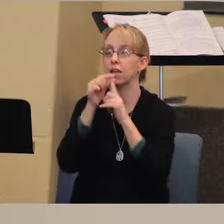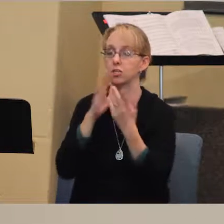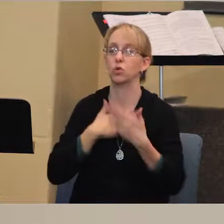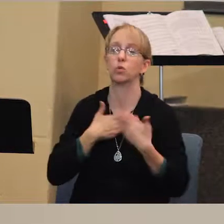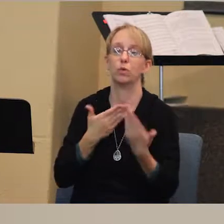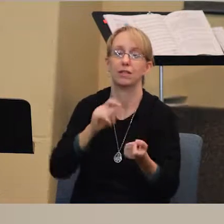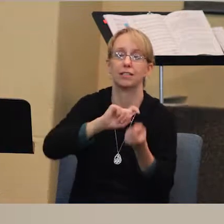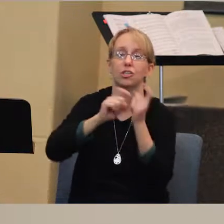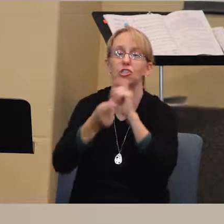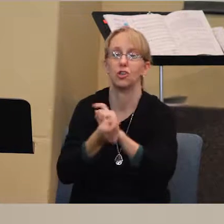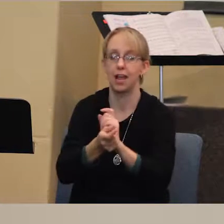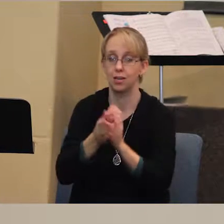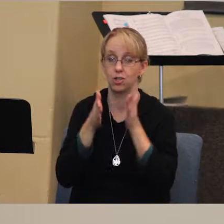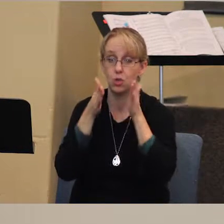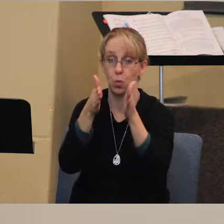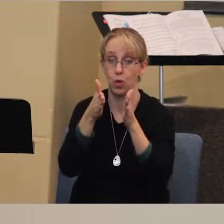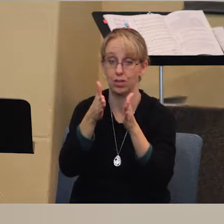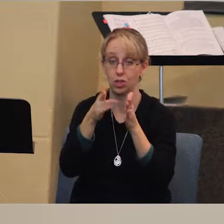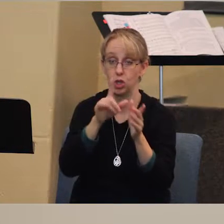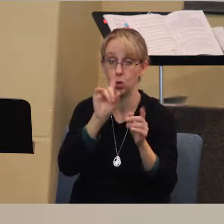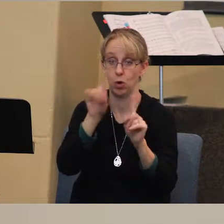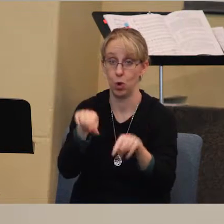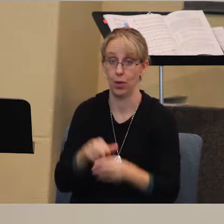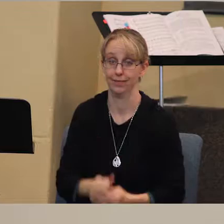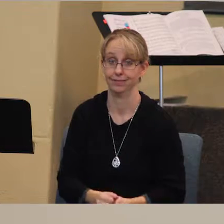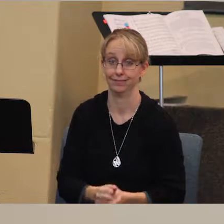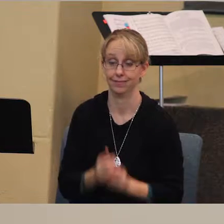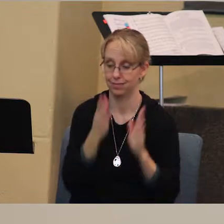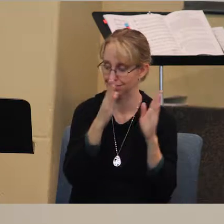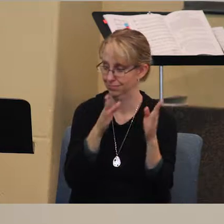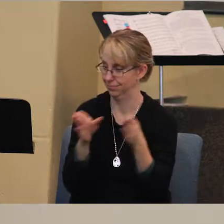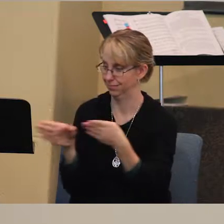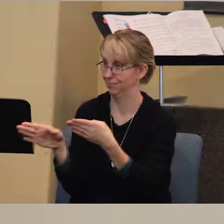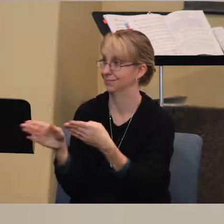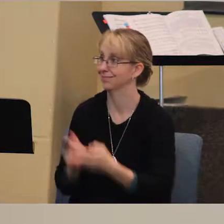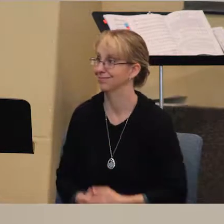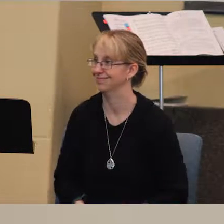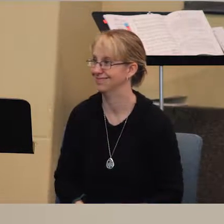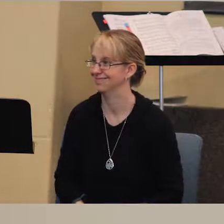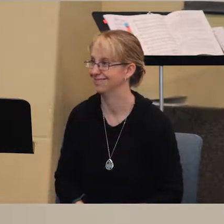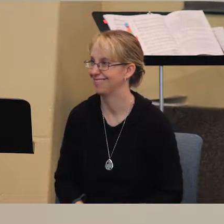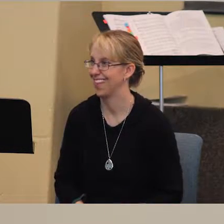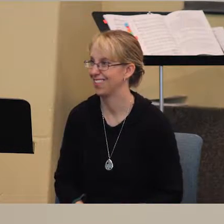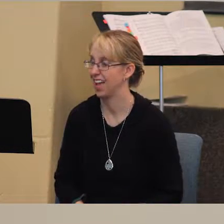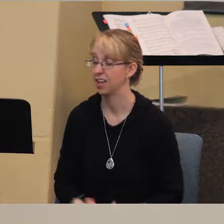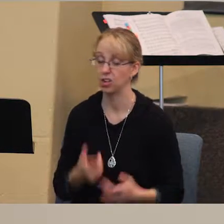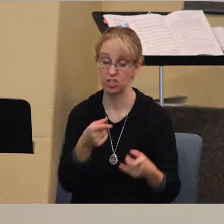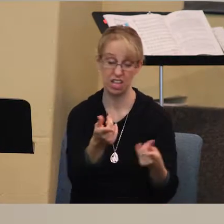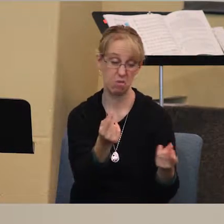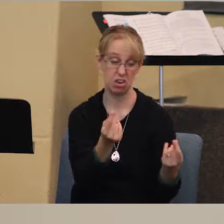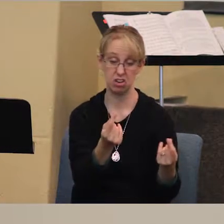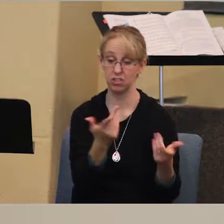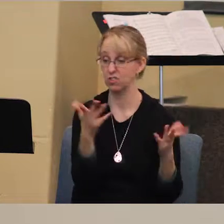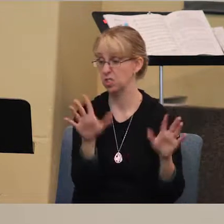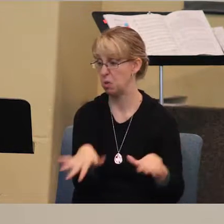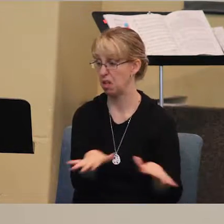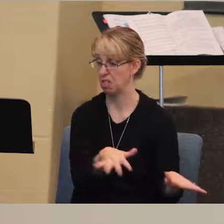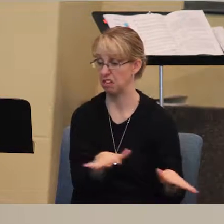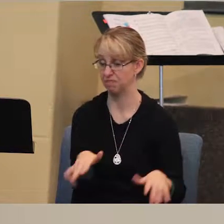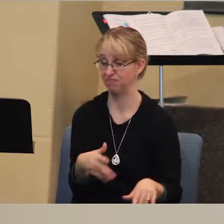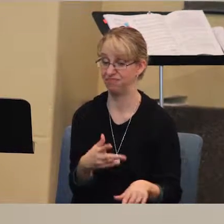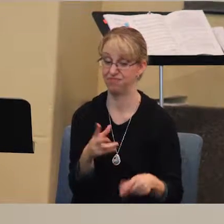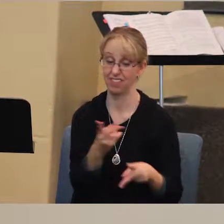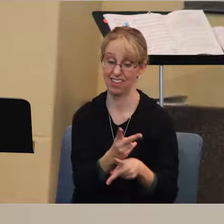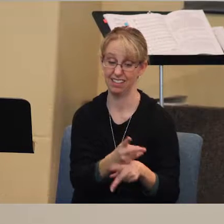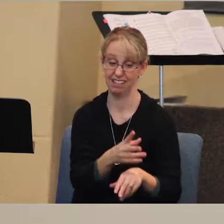which you're headed. So the shepherds were just out doing their deal, just tending sheep. Stinky,